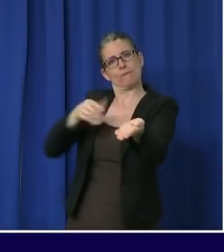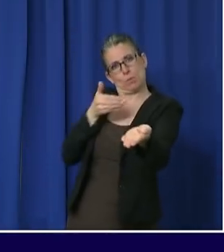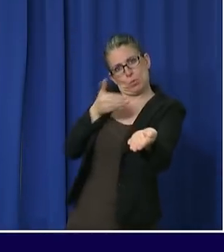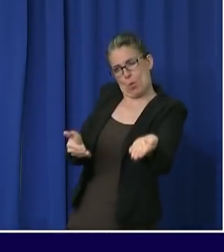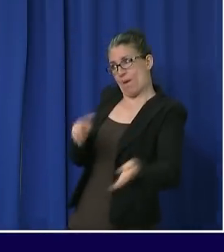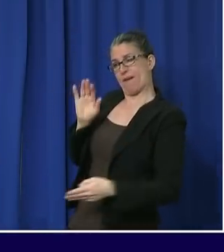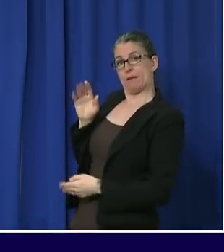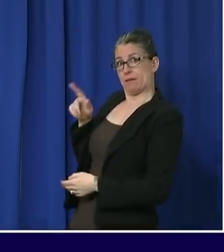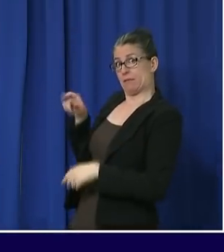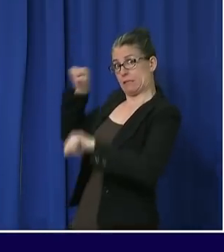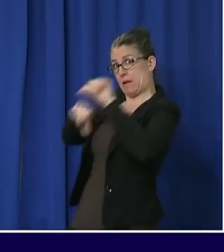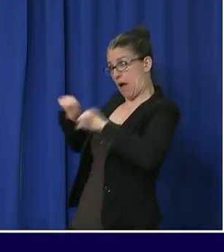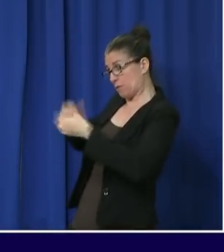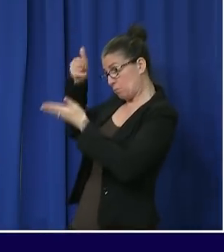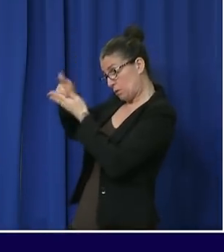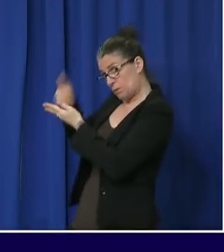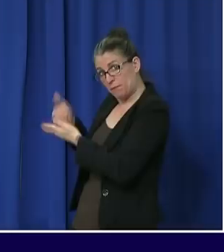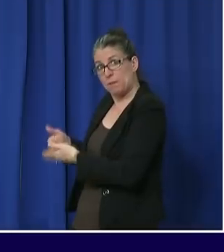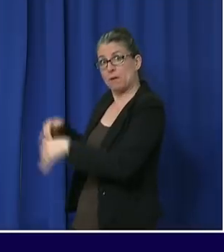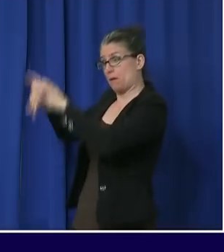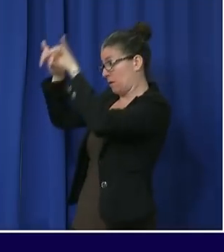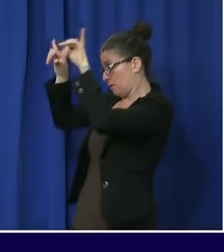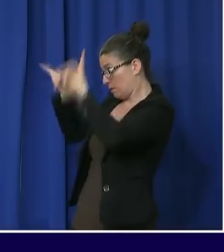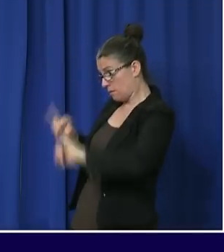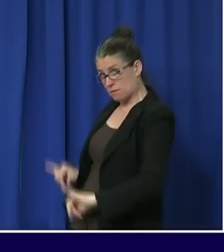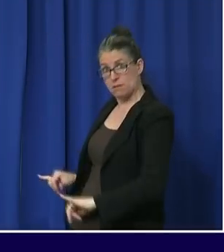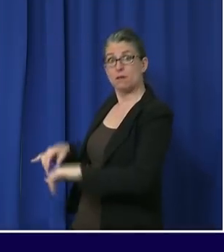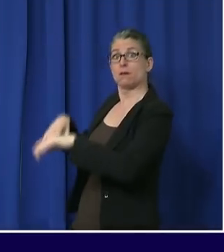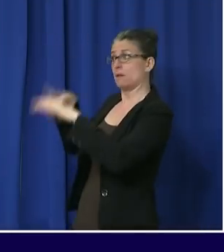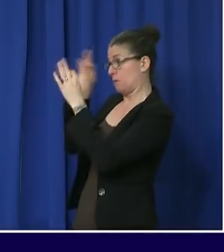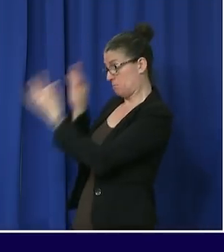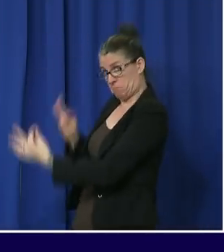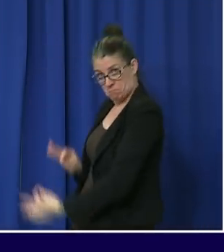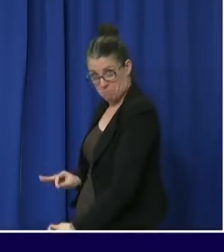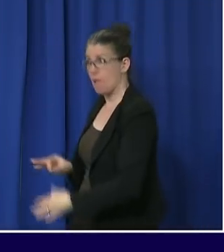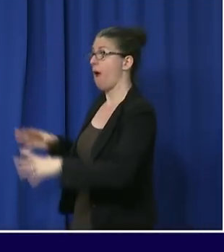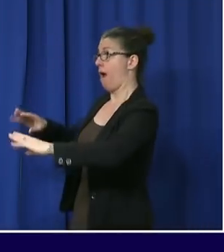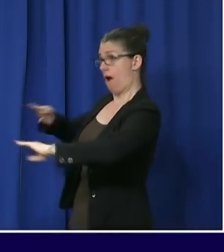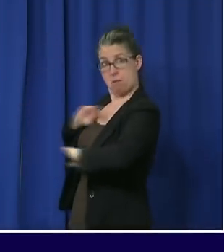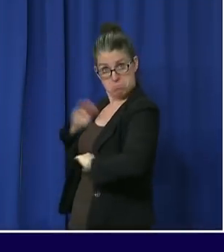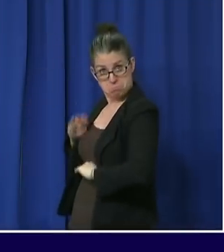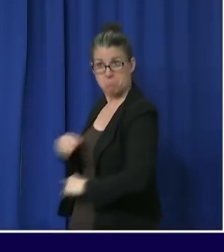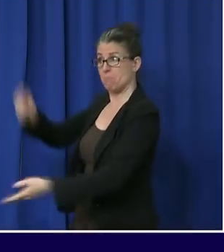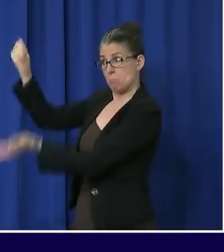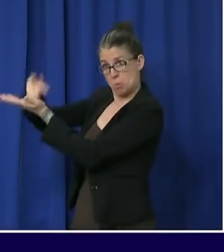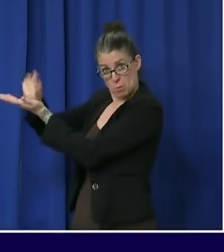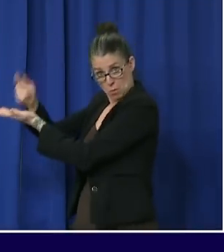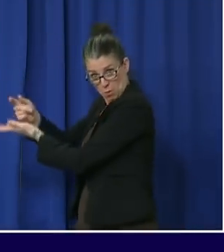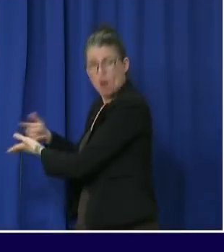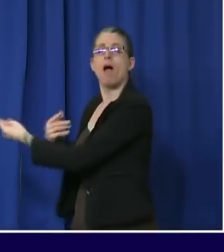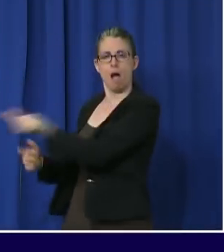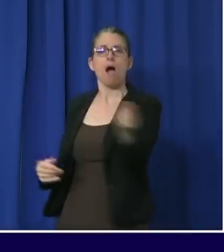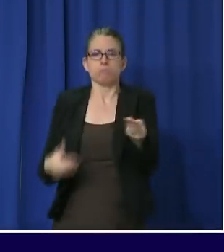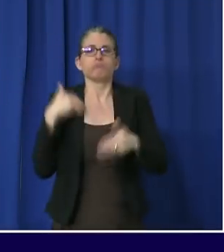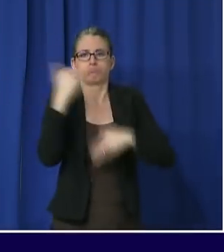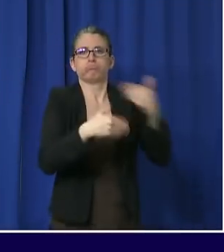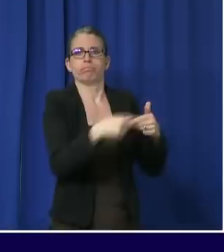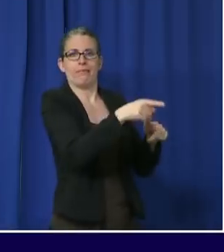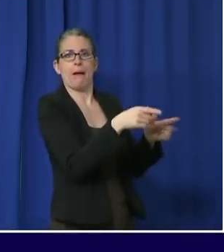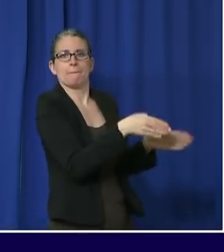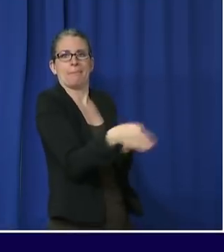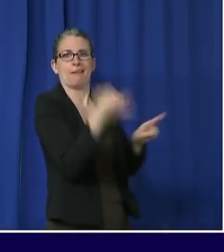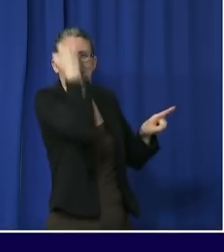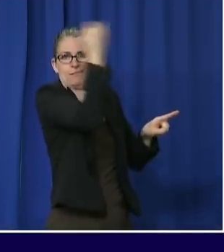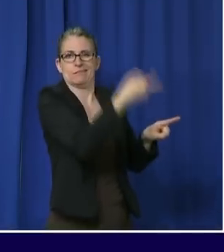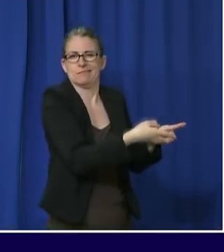and our understanding of what a positive test really means could really be there. But as of right now, my view